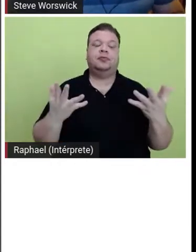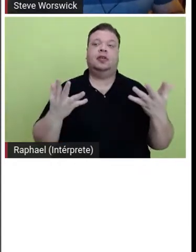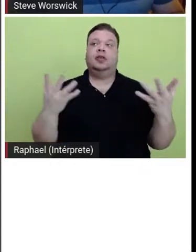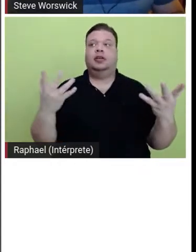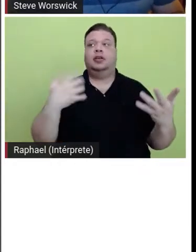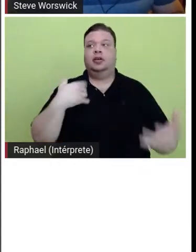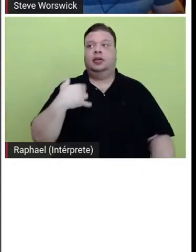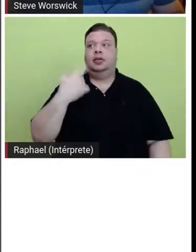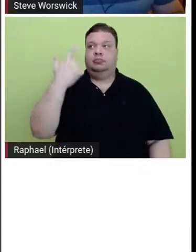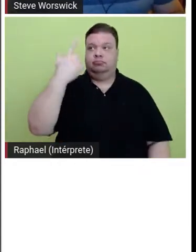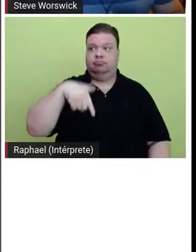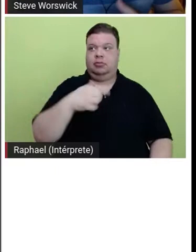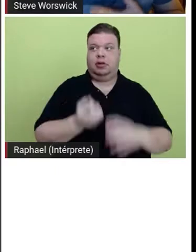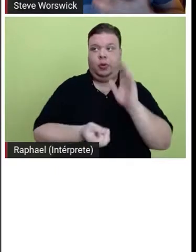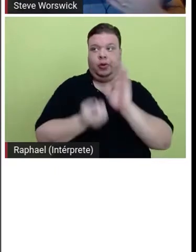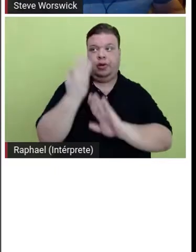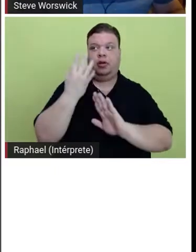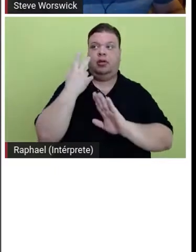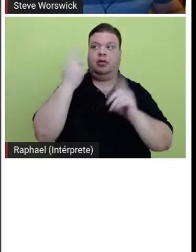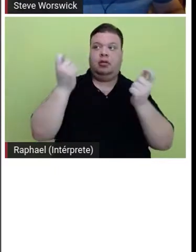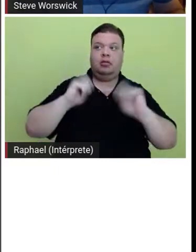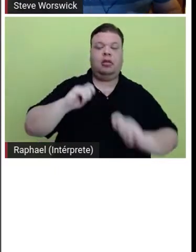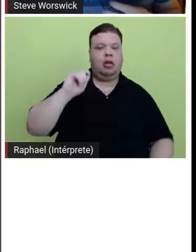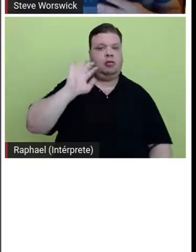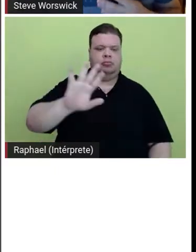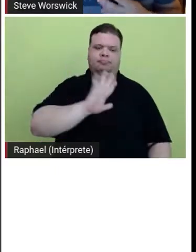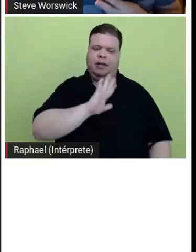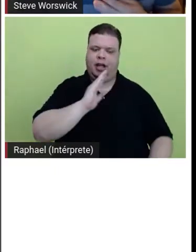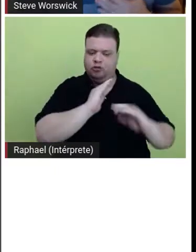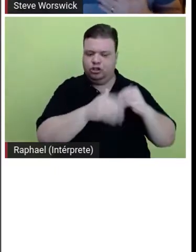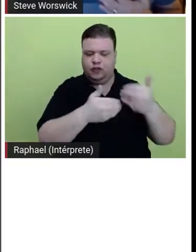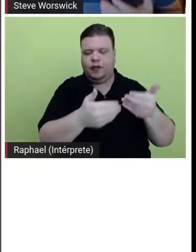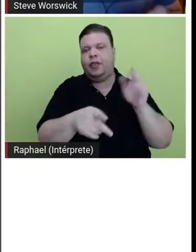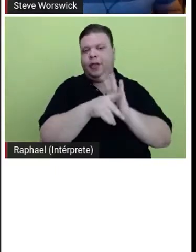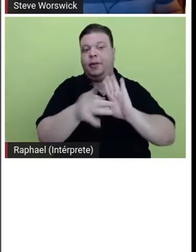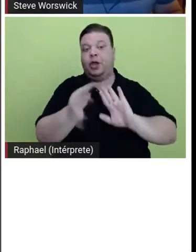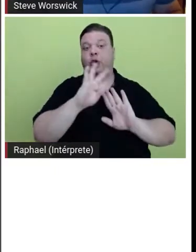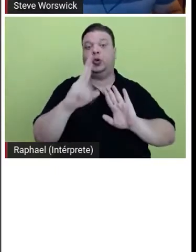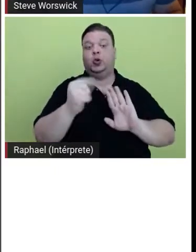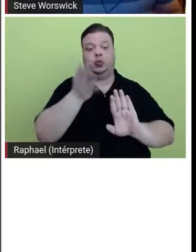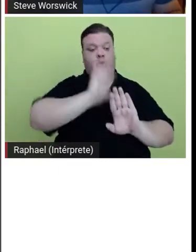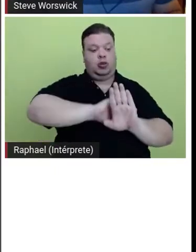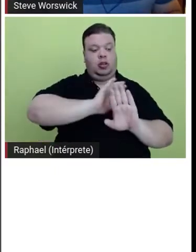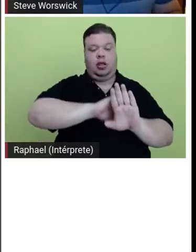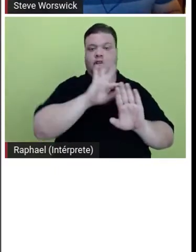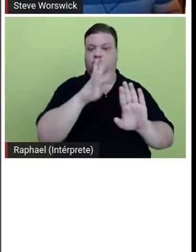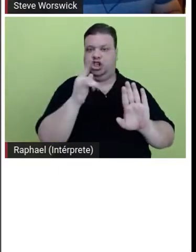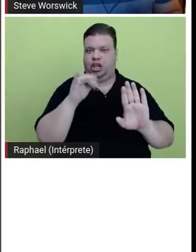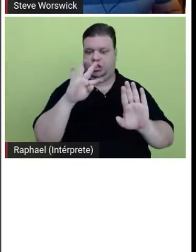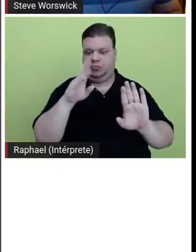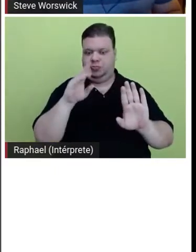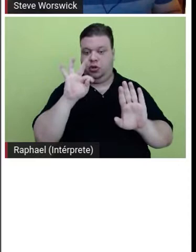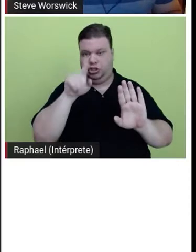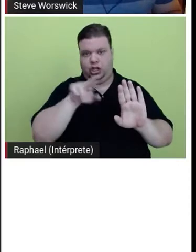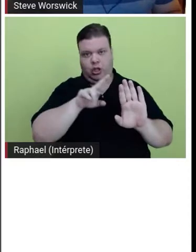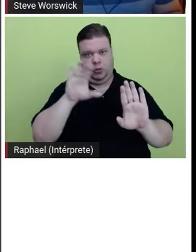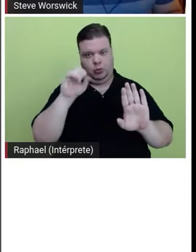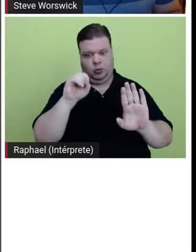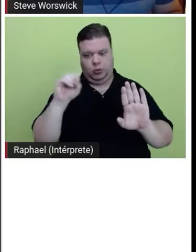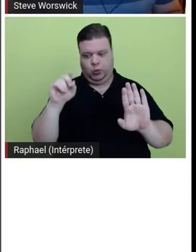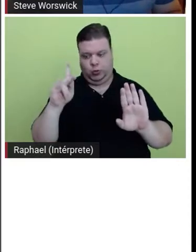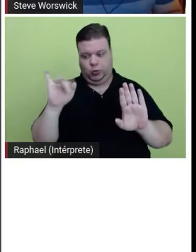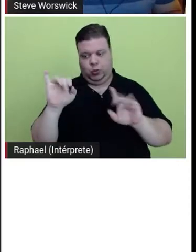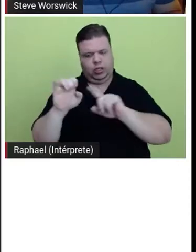in today's talk, I'm just going to introduce Kooky, show the kind of challenges I have to face, sort of people that talk to